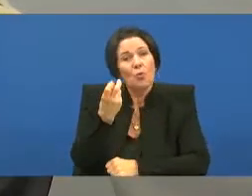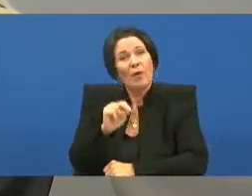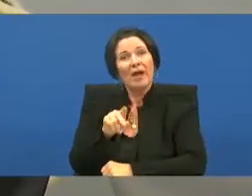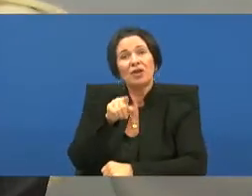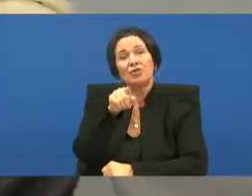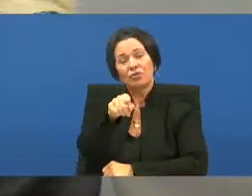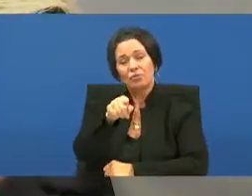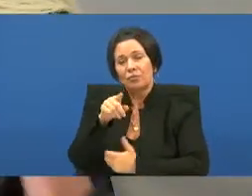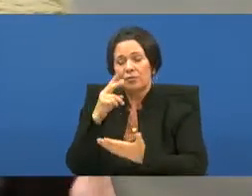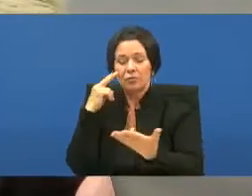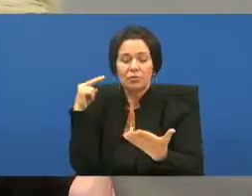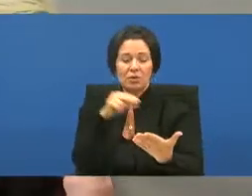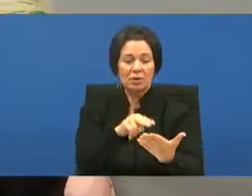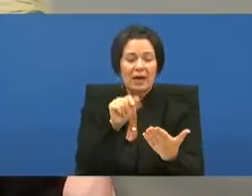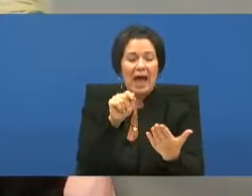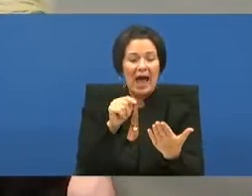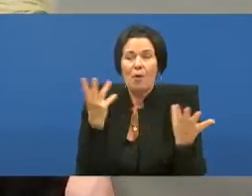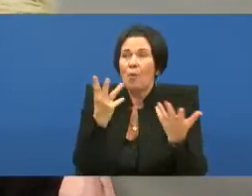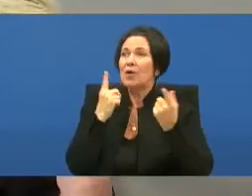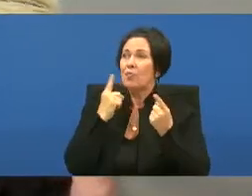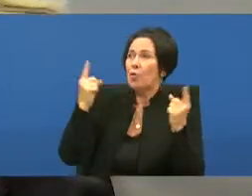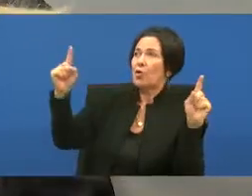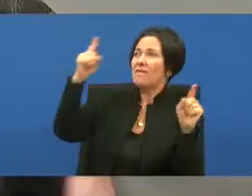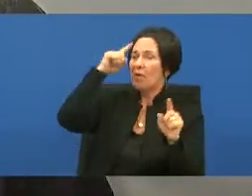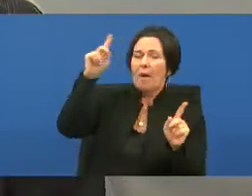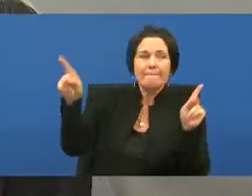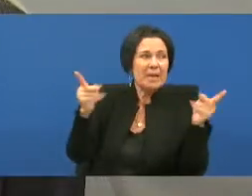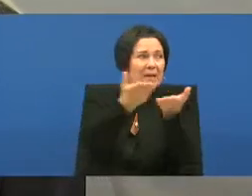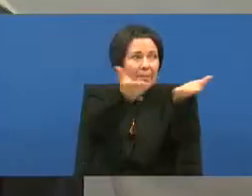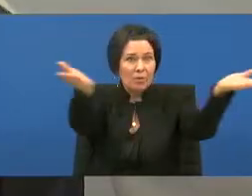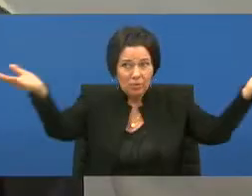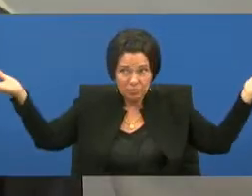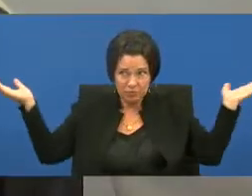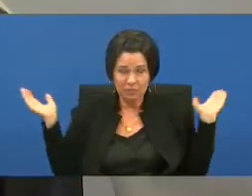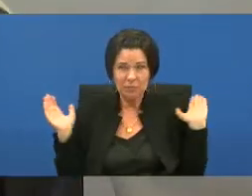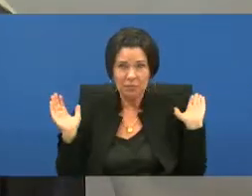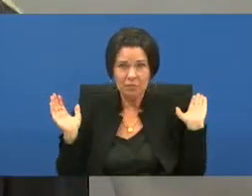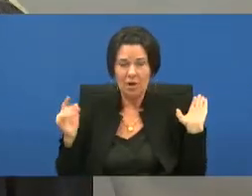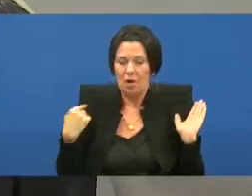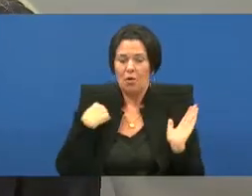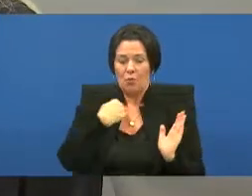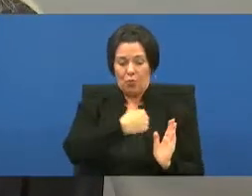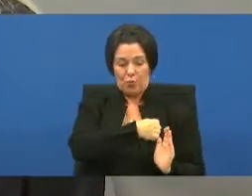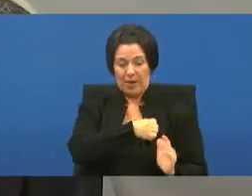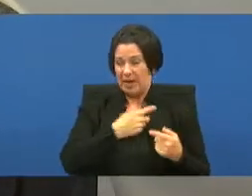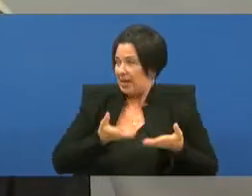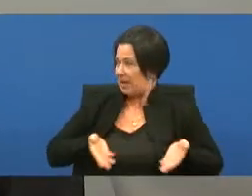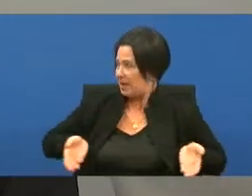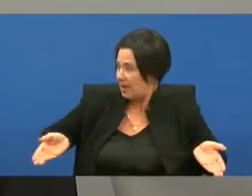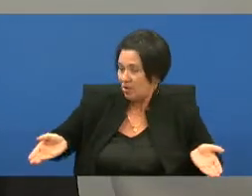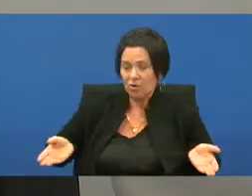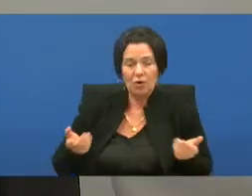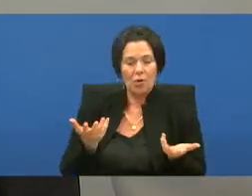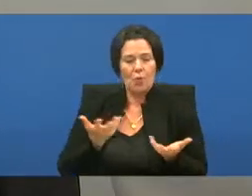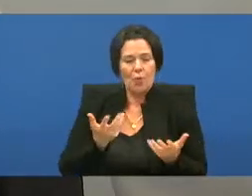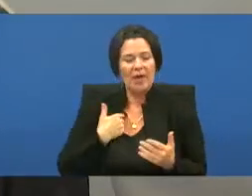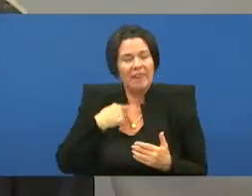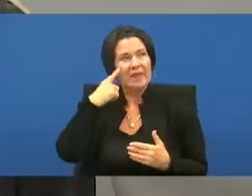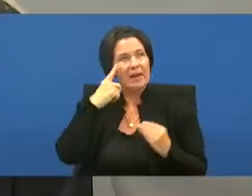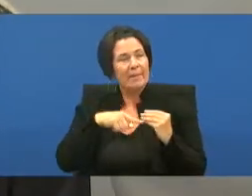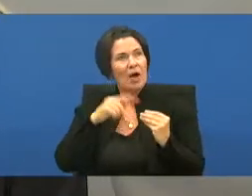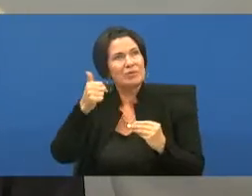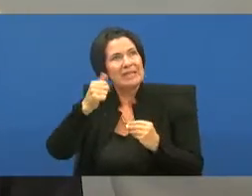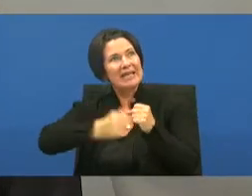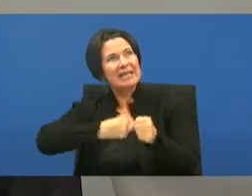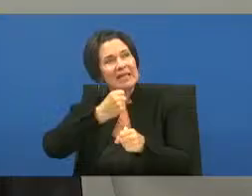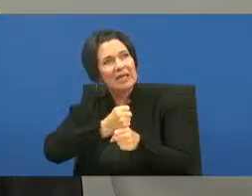looking at what works for the public, most of us up here look to see what's going to be good in 10 years,